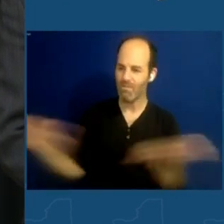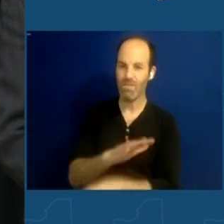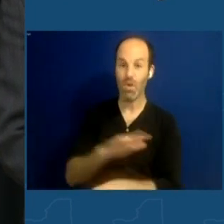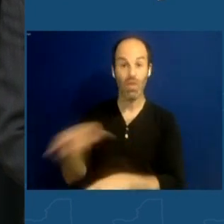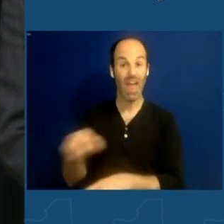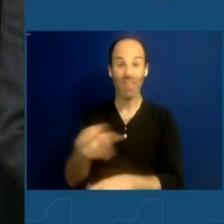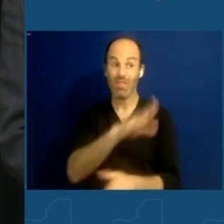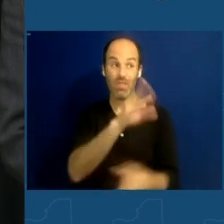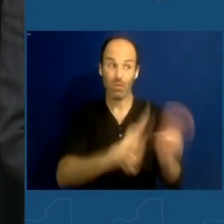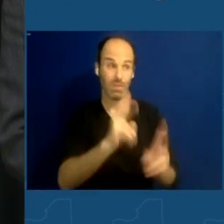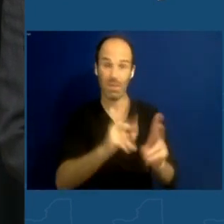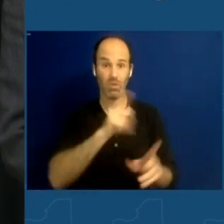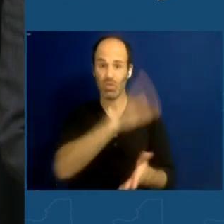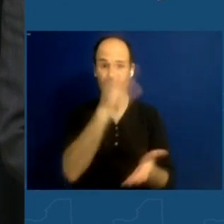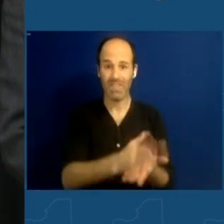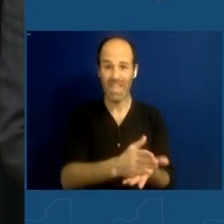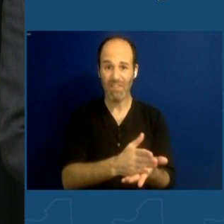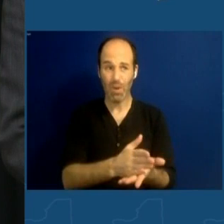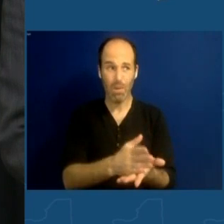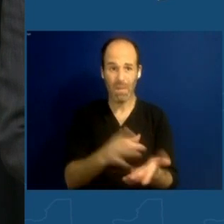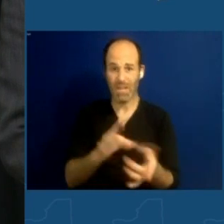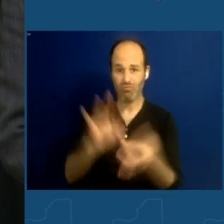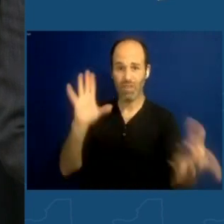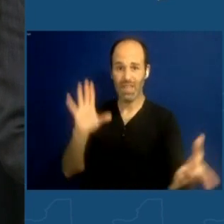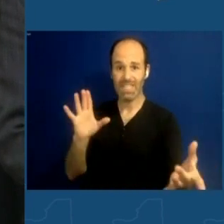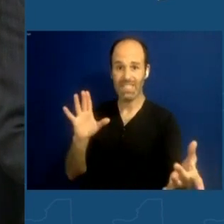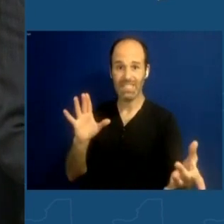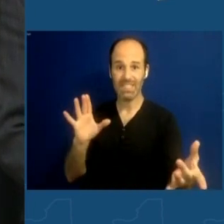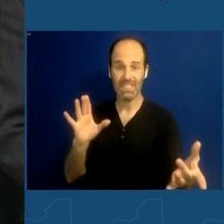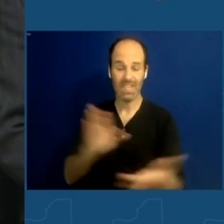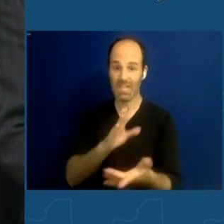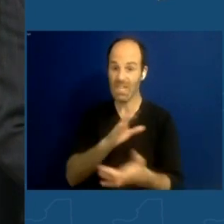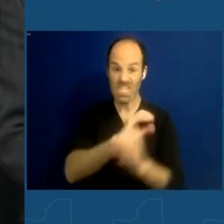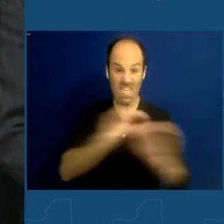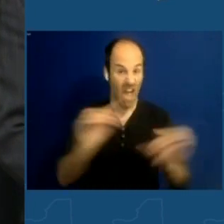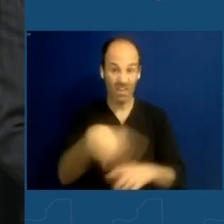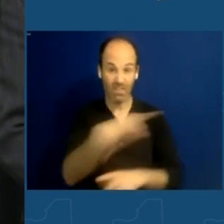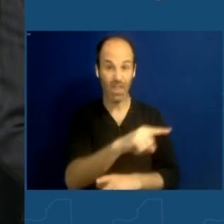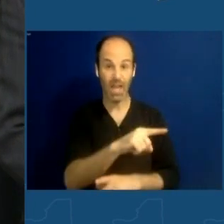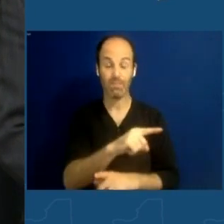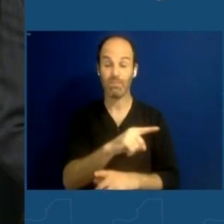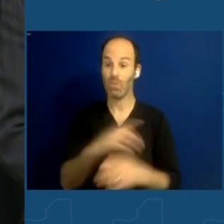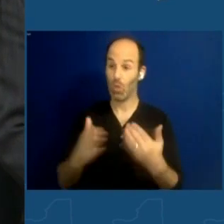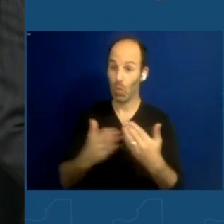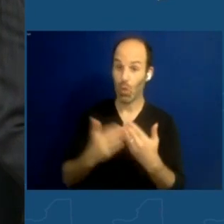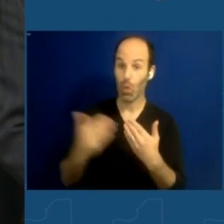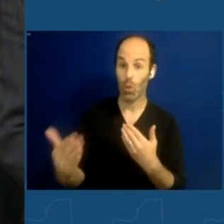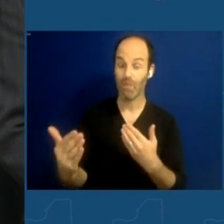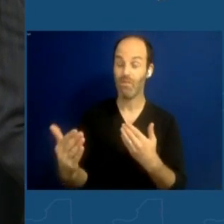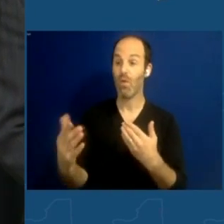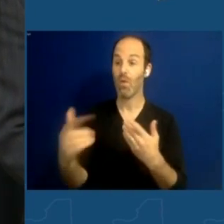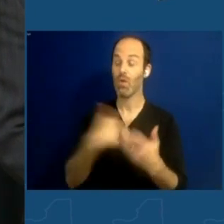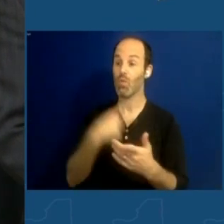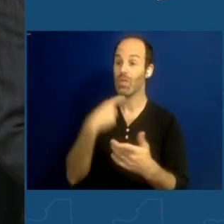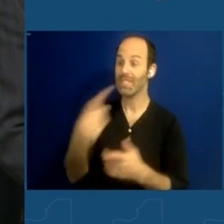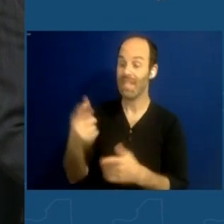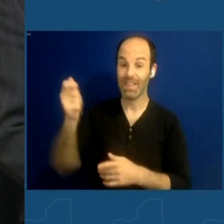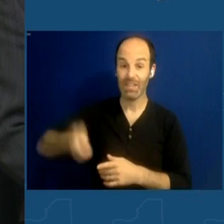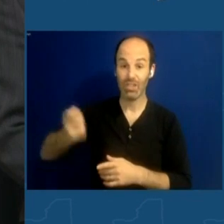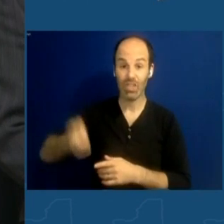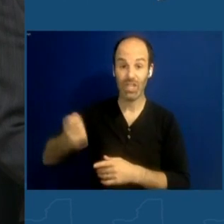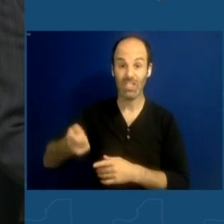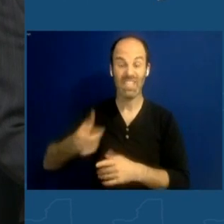None of them. And here's the good news. For going forward, and a message to the judges, every one of them was bail